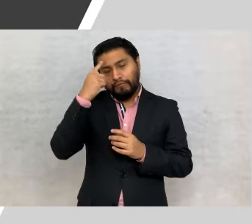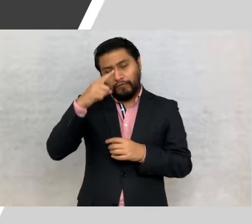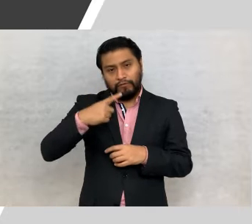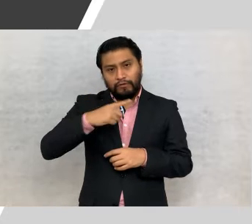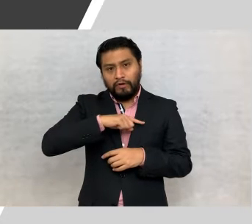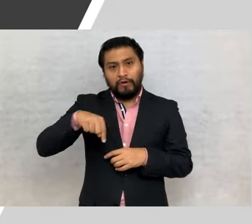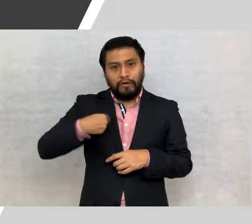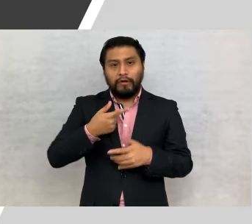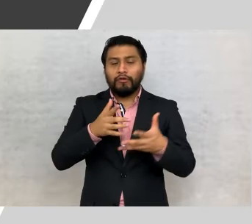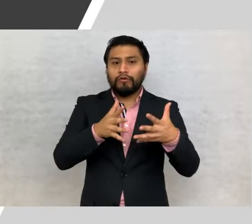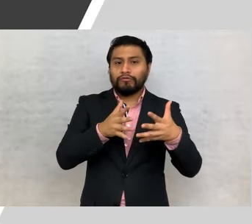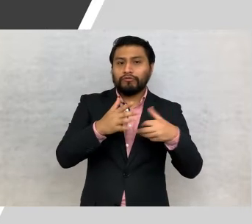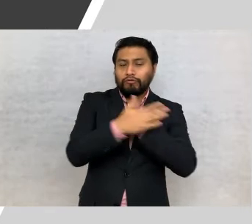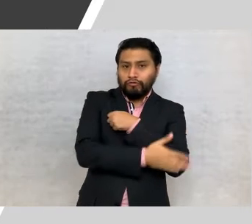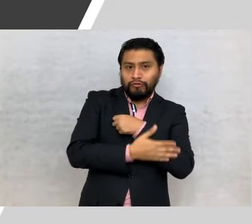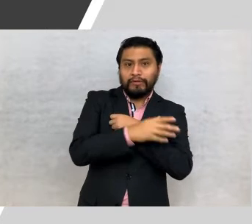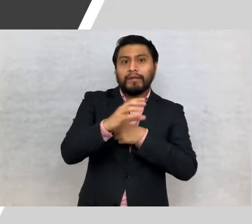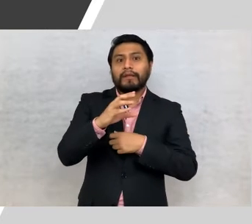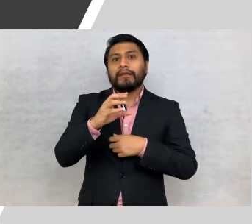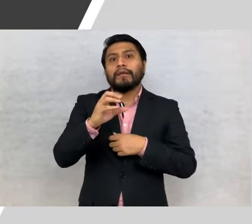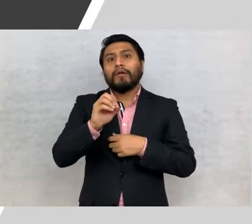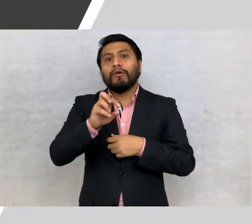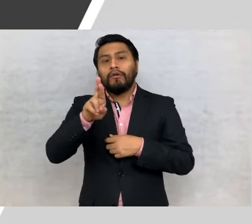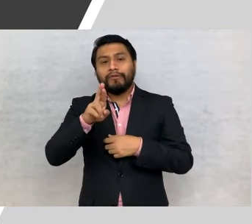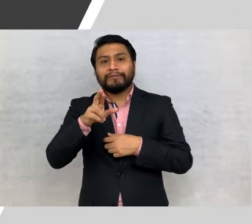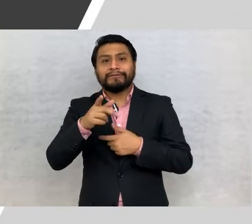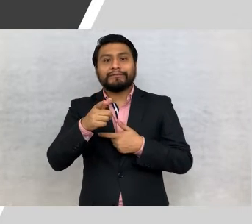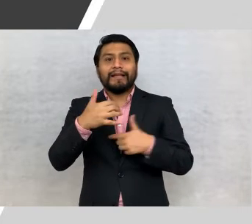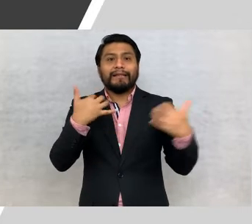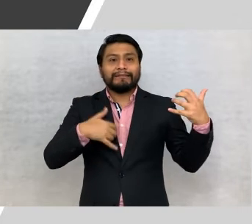in Argentina, were not successful